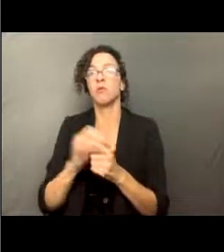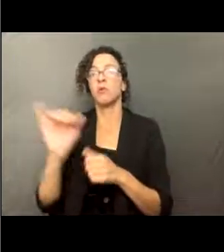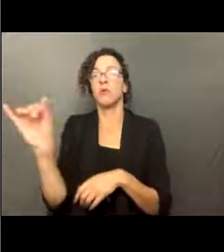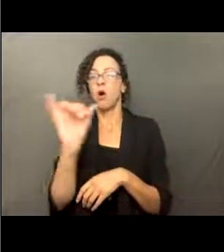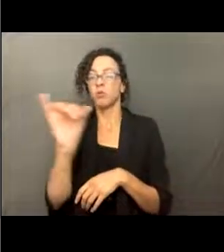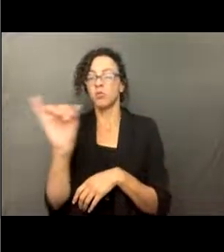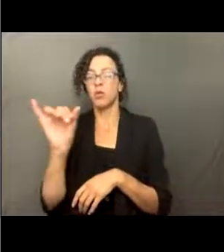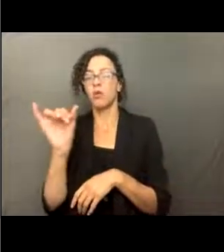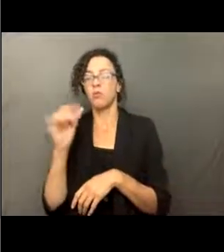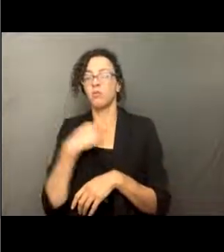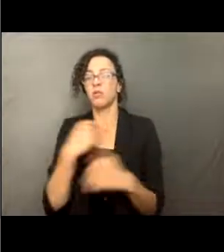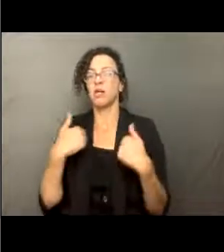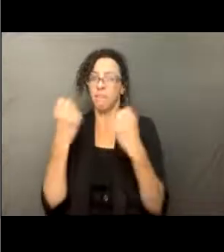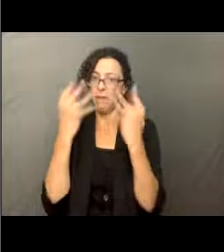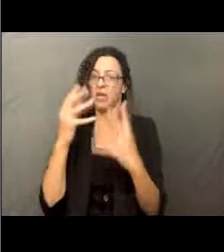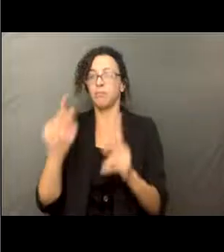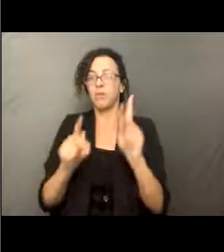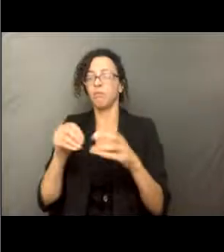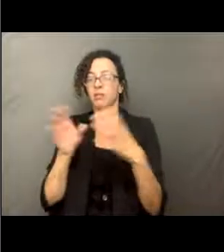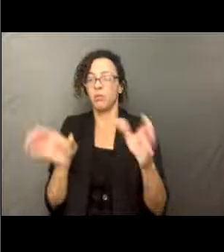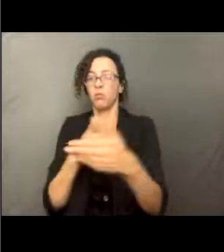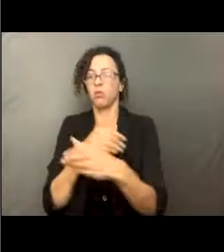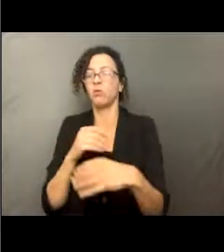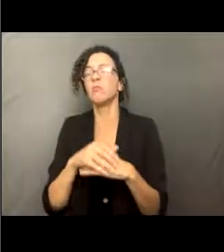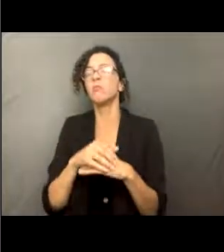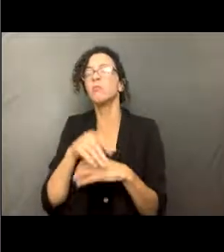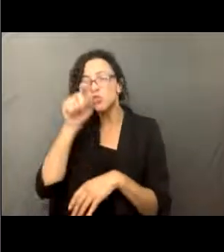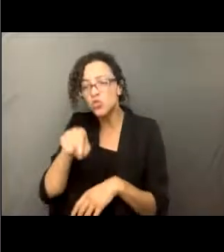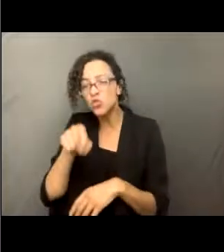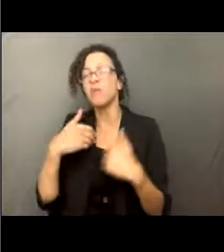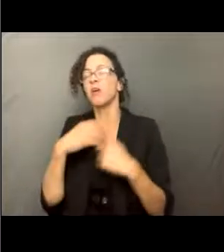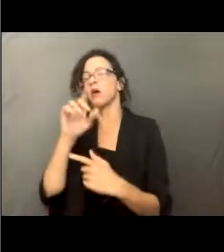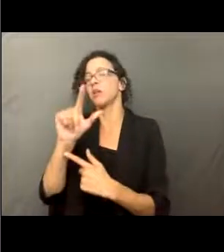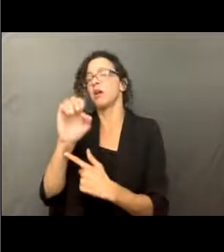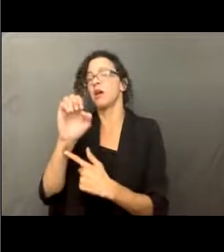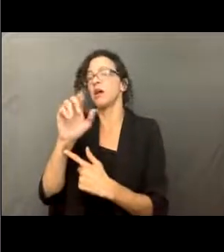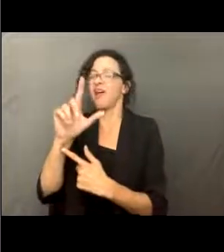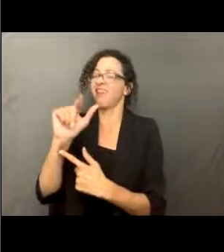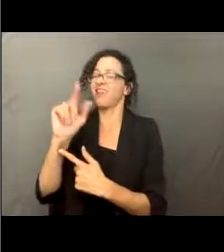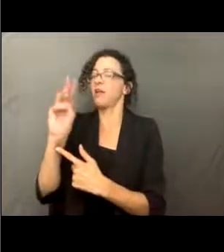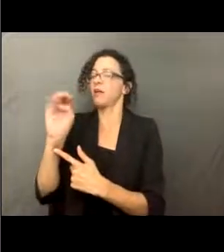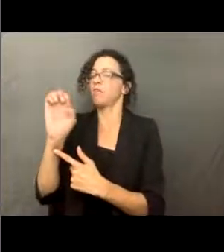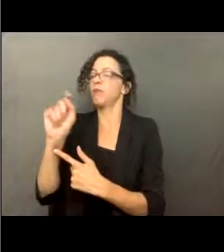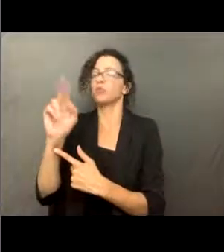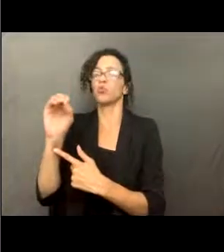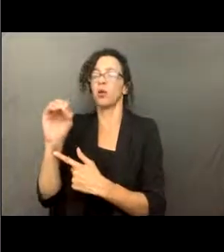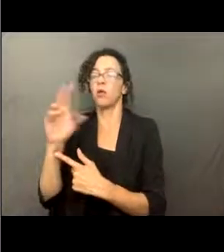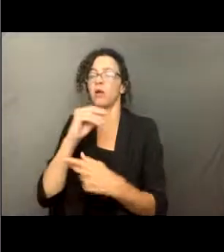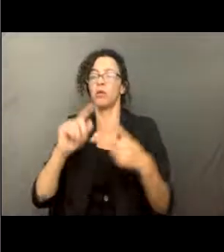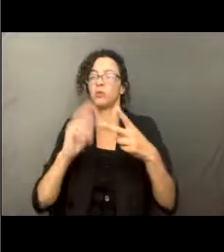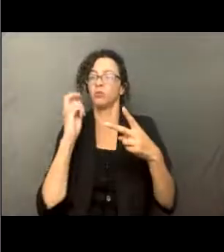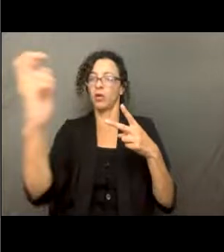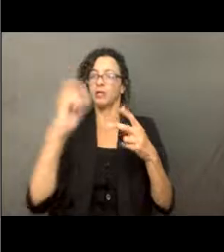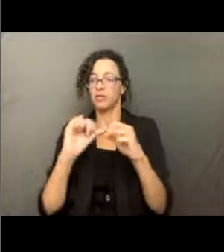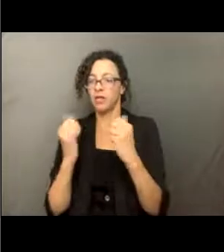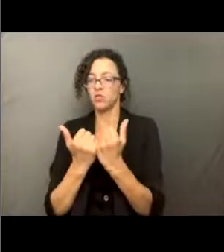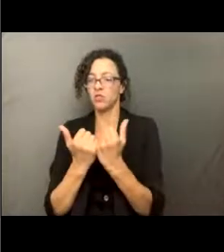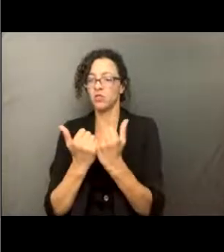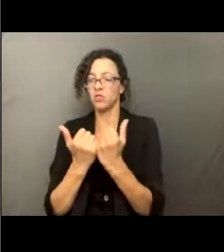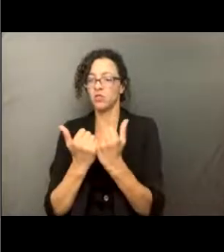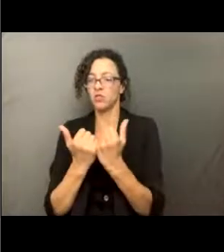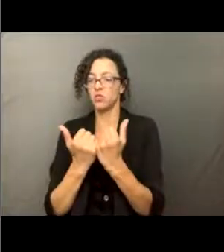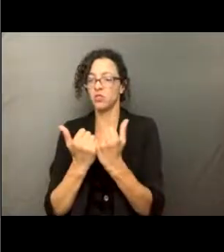local transit agency in the room to answer questions about transit when they weren't there. And so, I